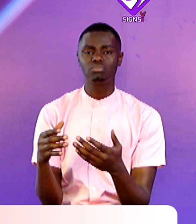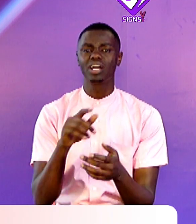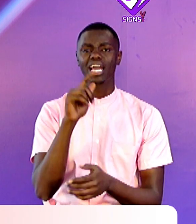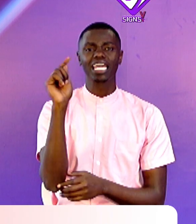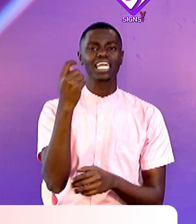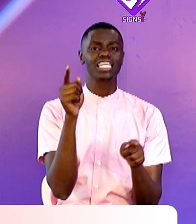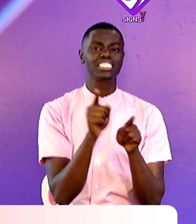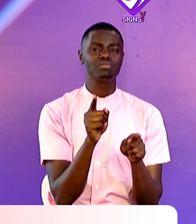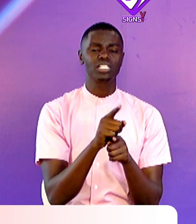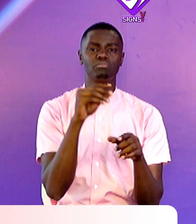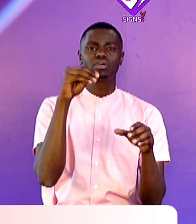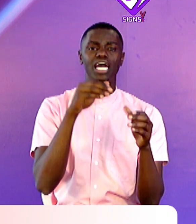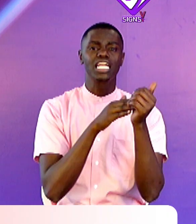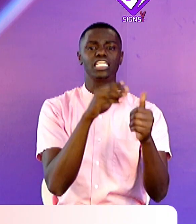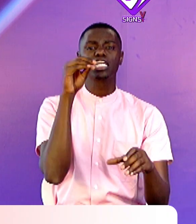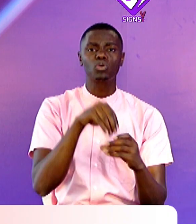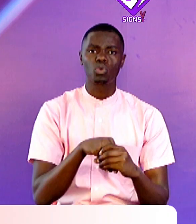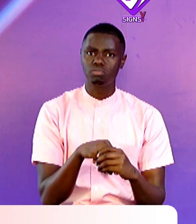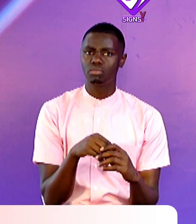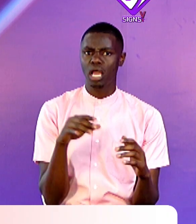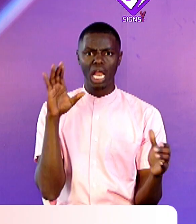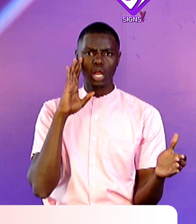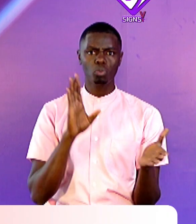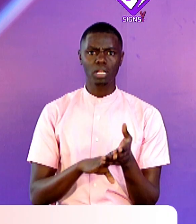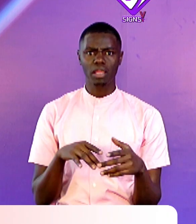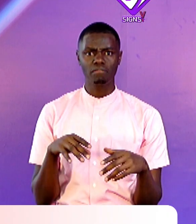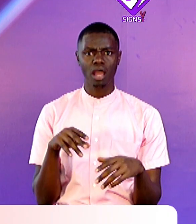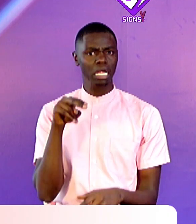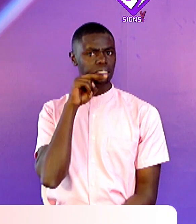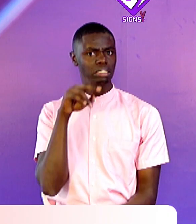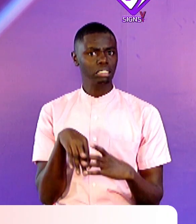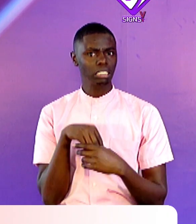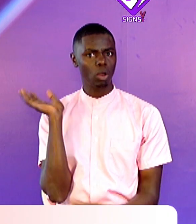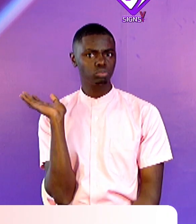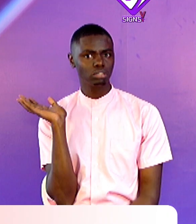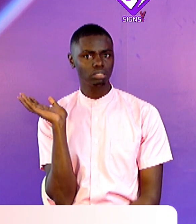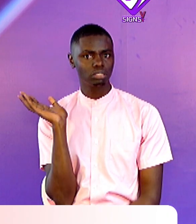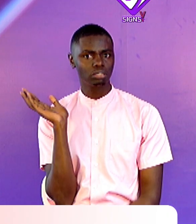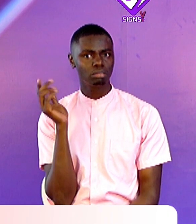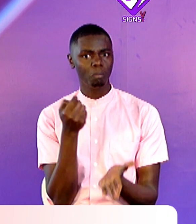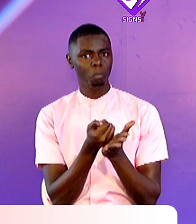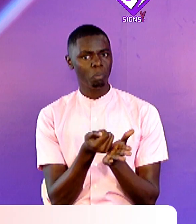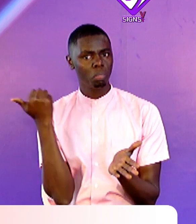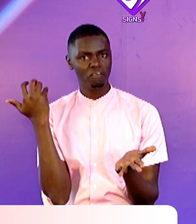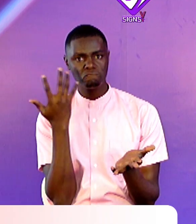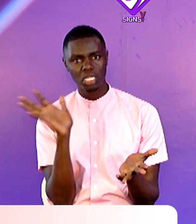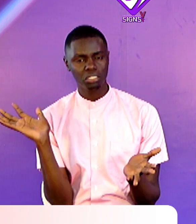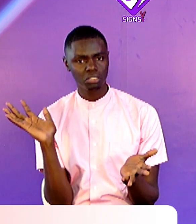And Nigeria is out. Can you believe it? Nigeria is out.